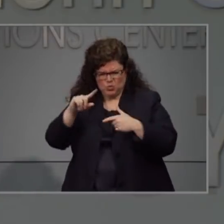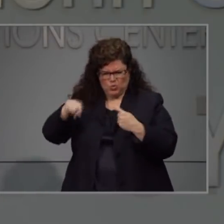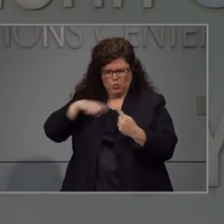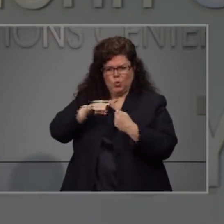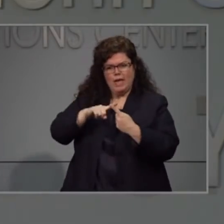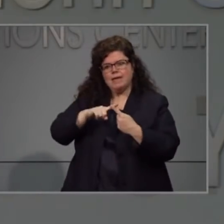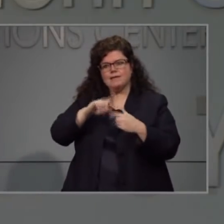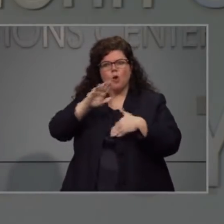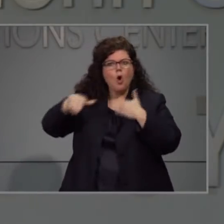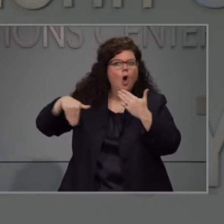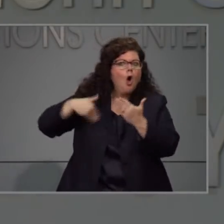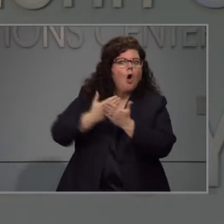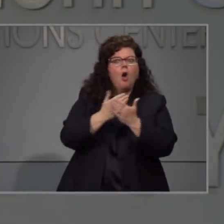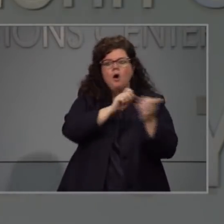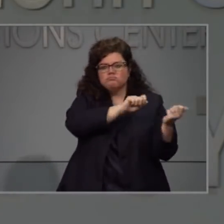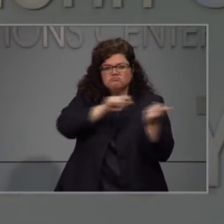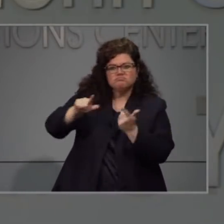reopen.